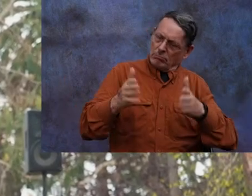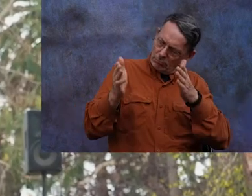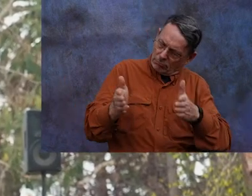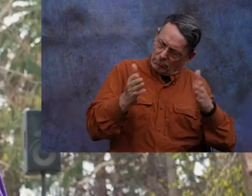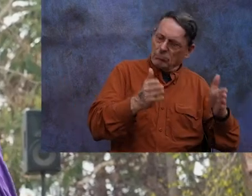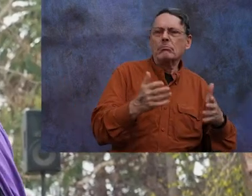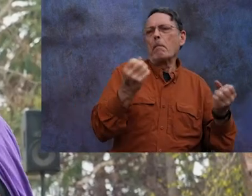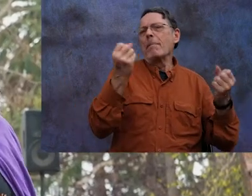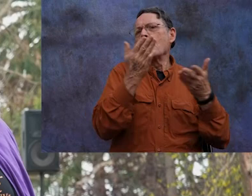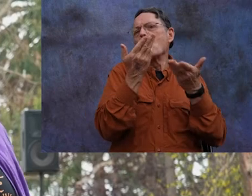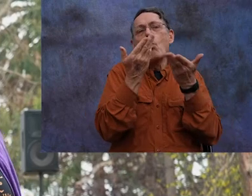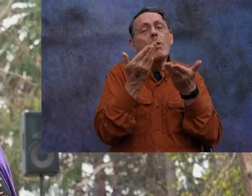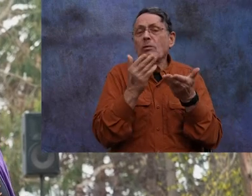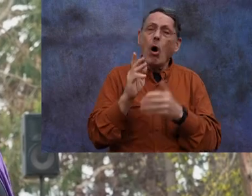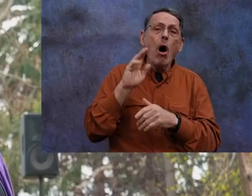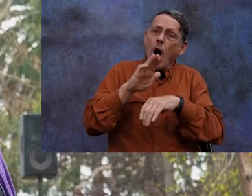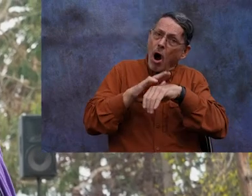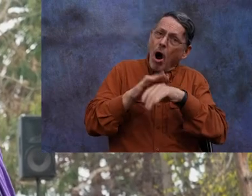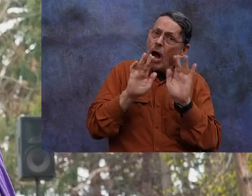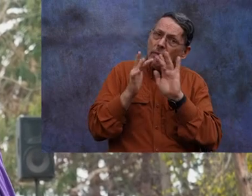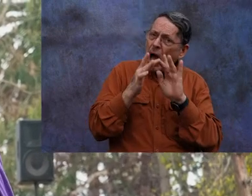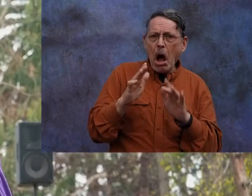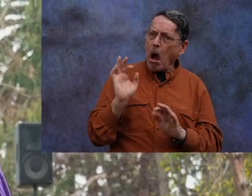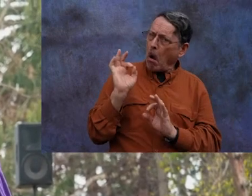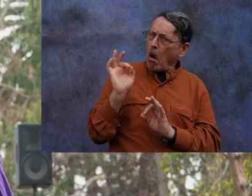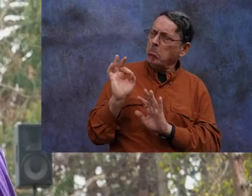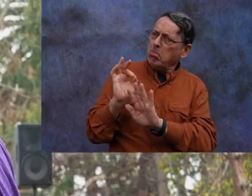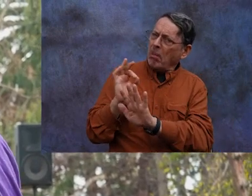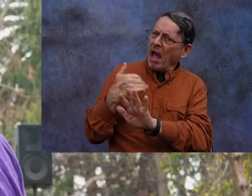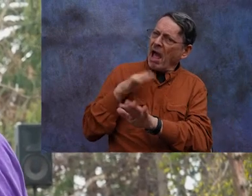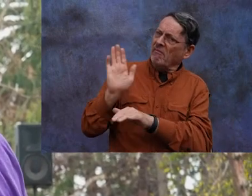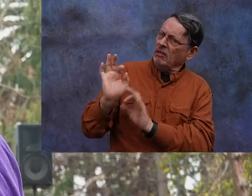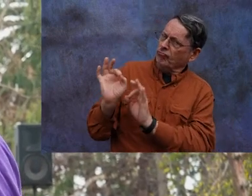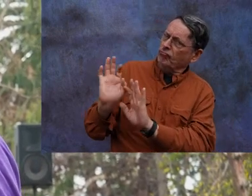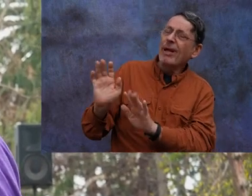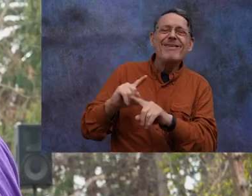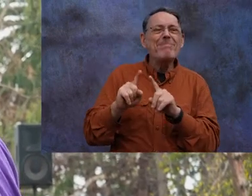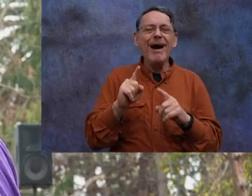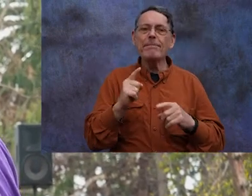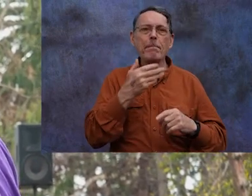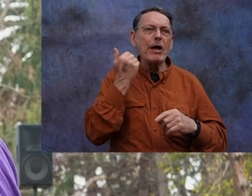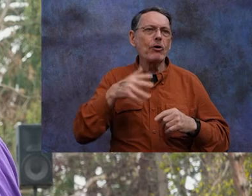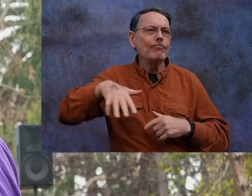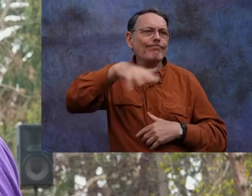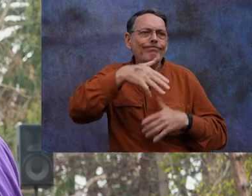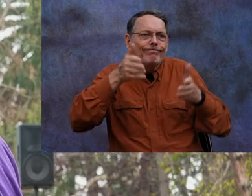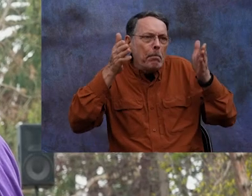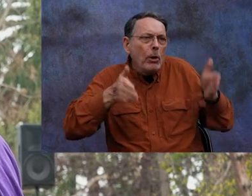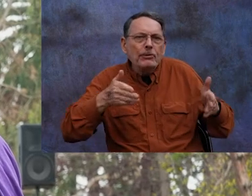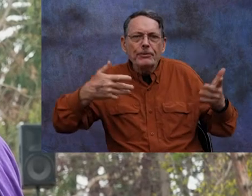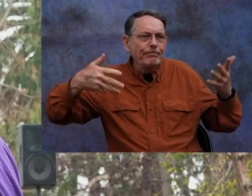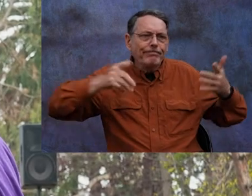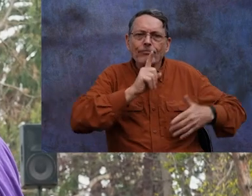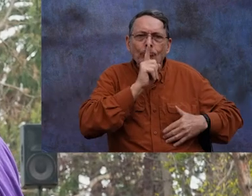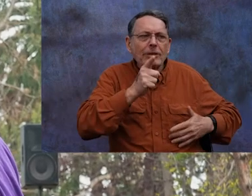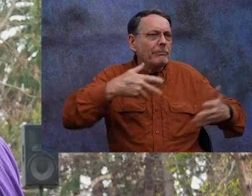many wonderful things you can do online. But there's an energy that we can raise together that's